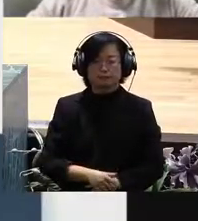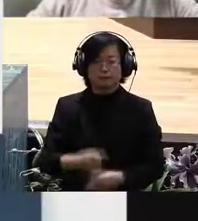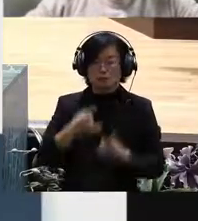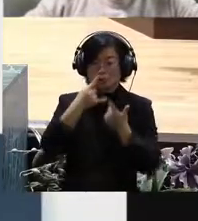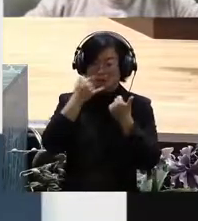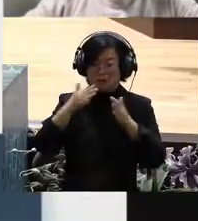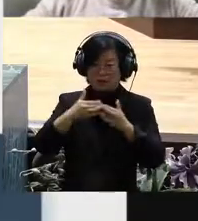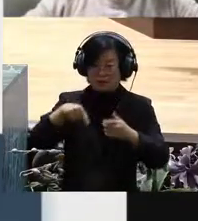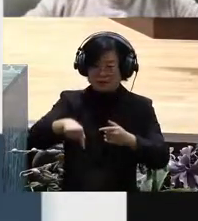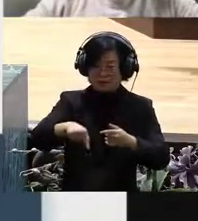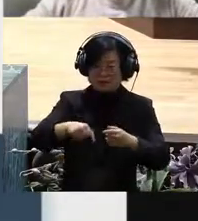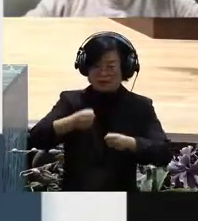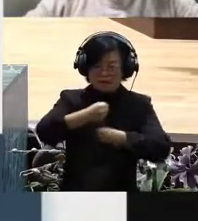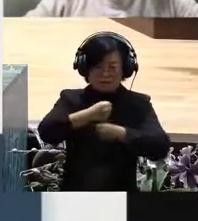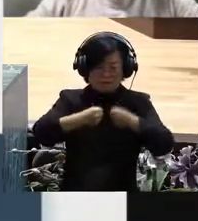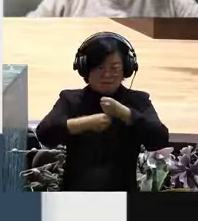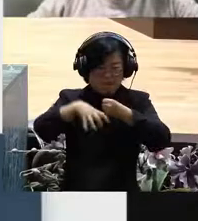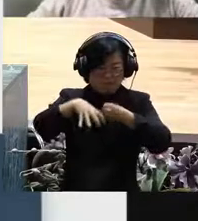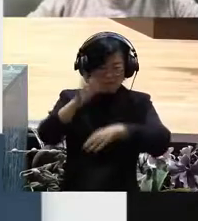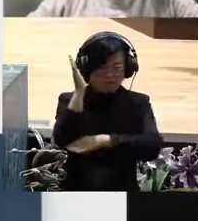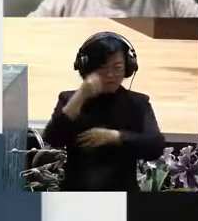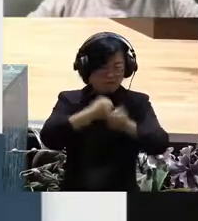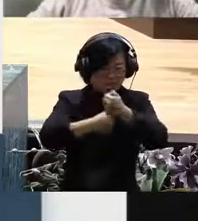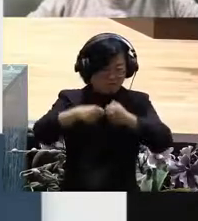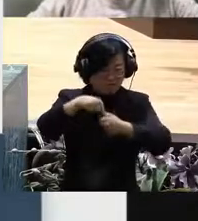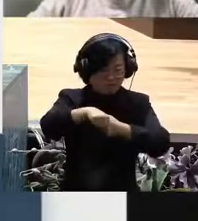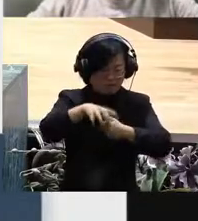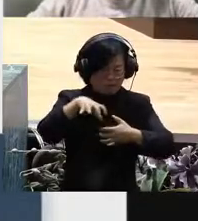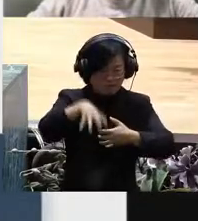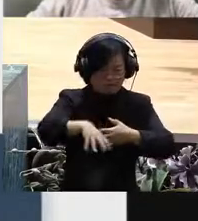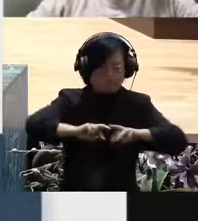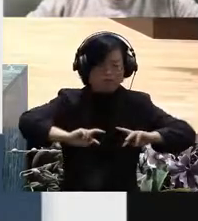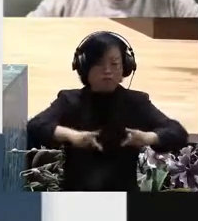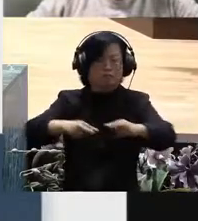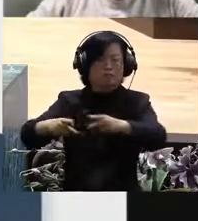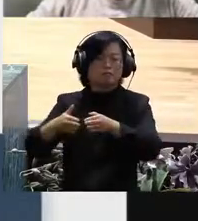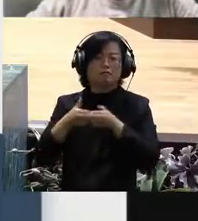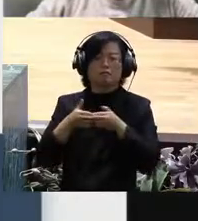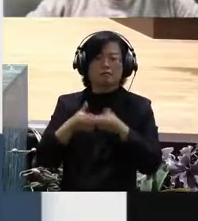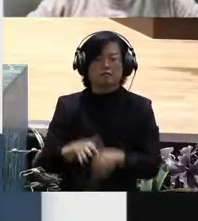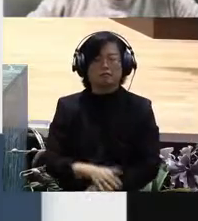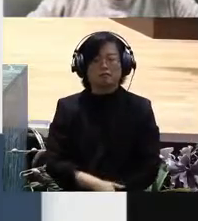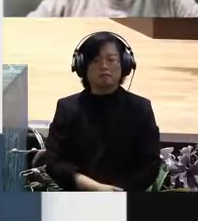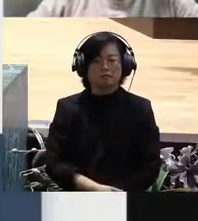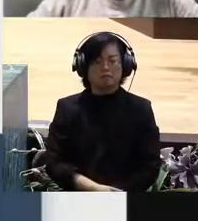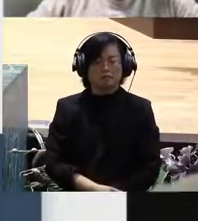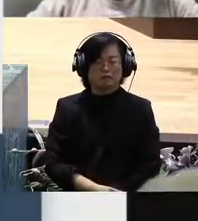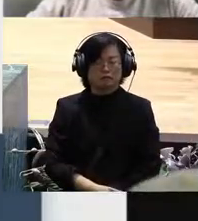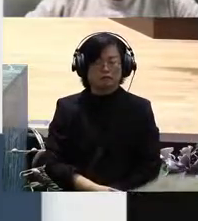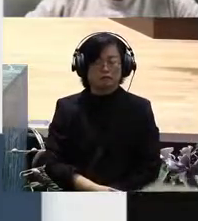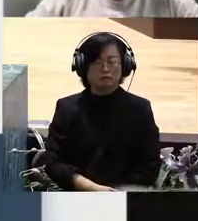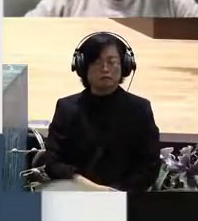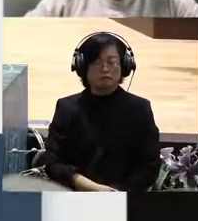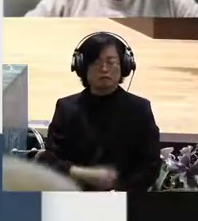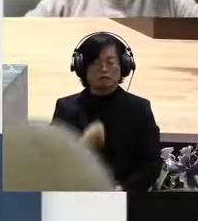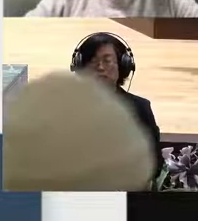For instance, despite the development and finalization of this national action plan that I just spoke about a